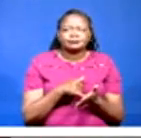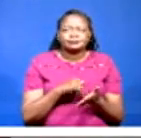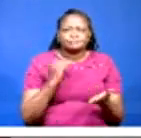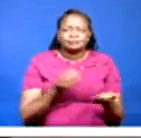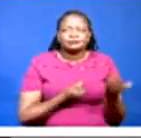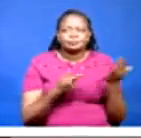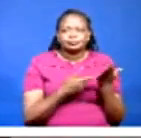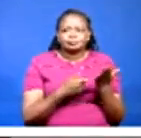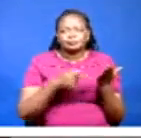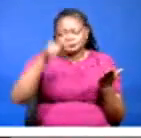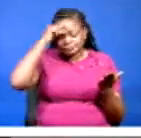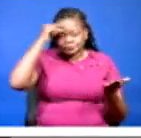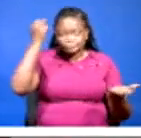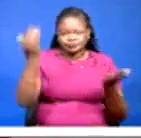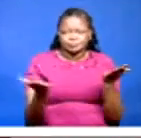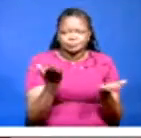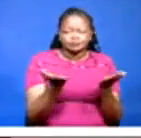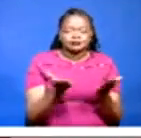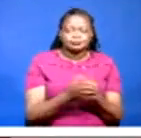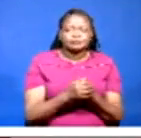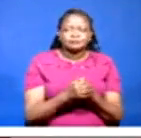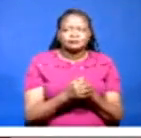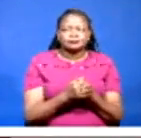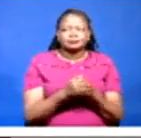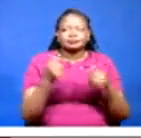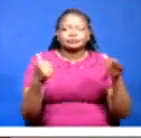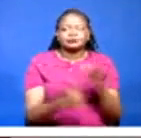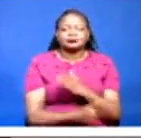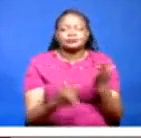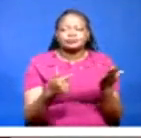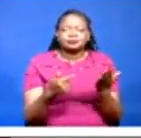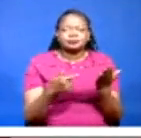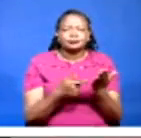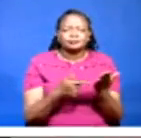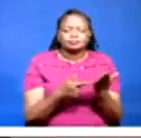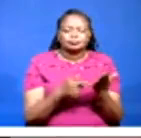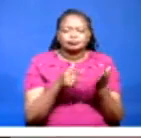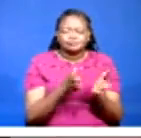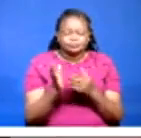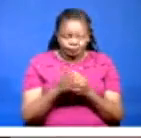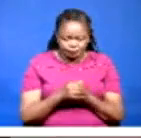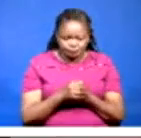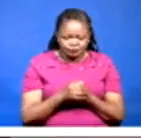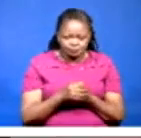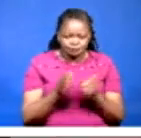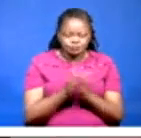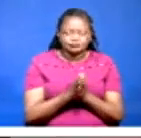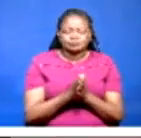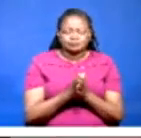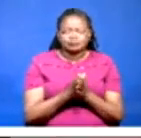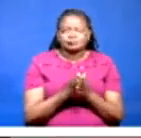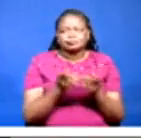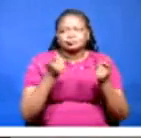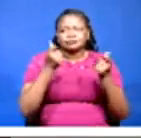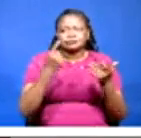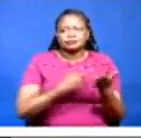digitization of government services under the e-citizen platform. And in a couple of weeks, we will roll